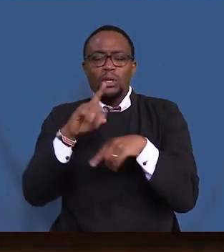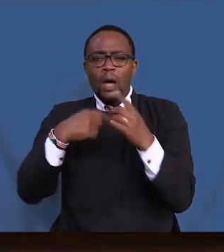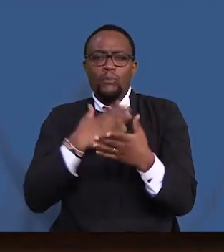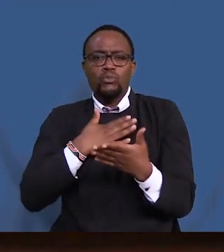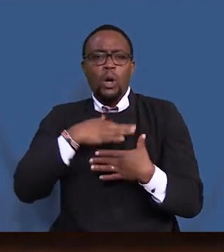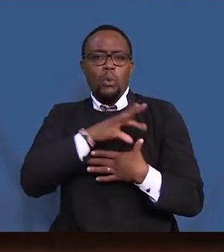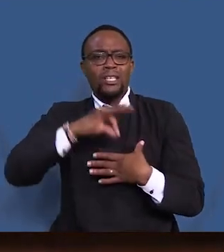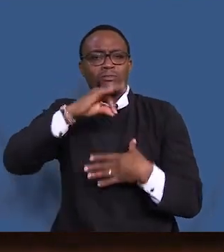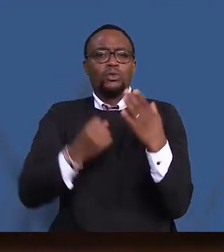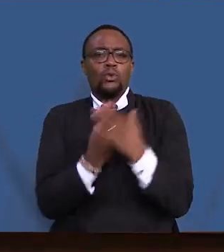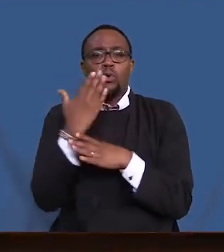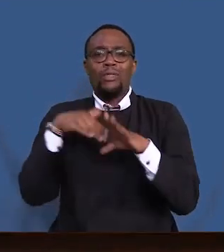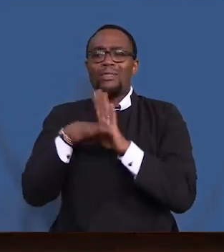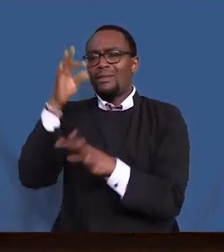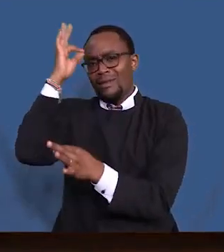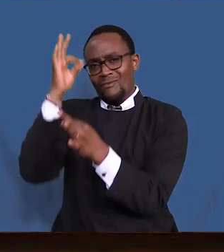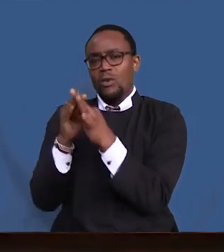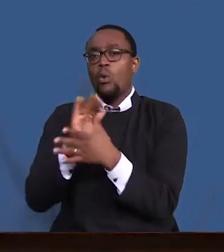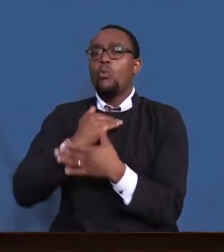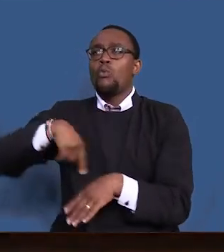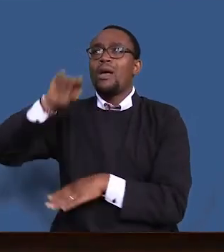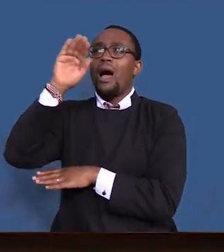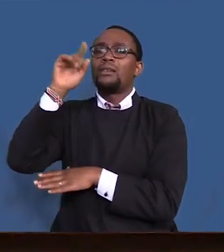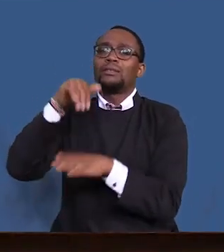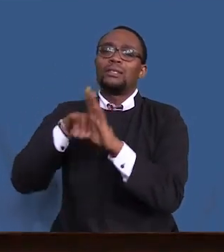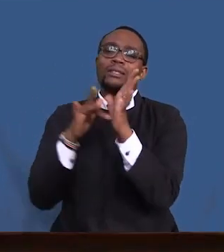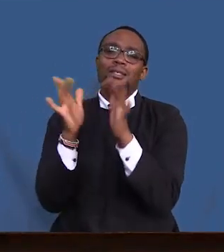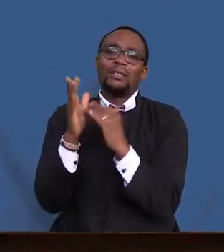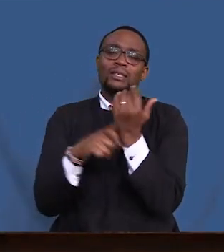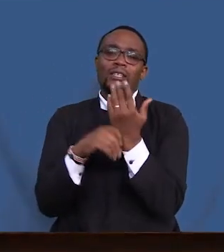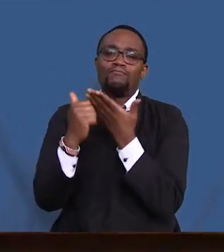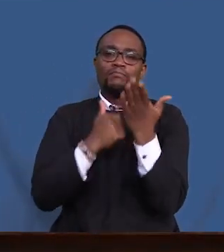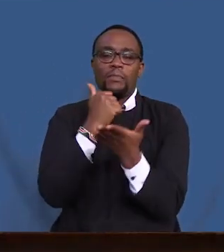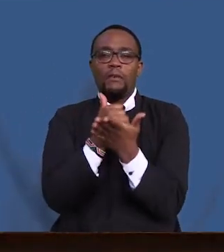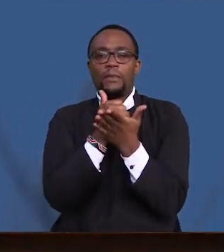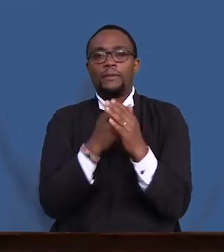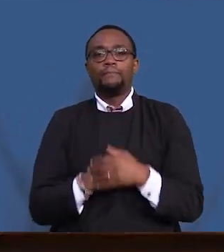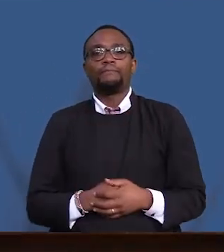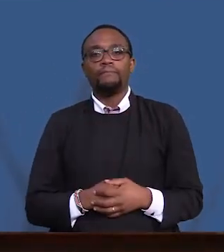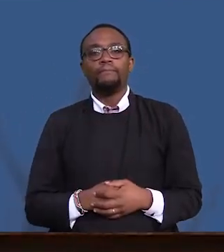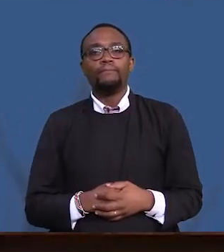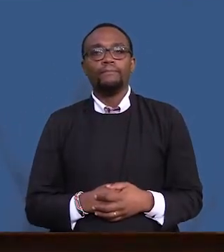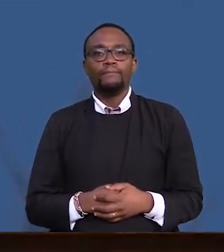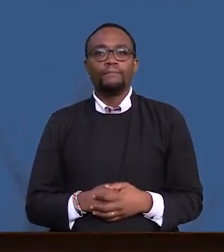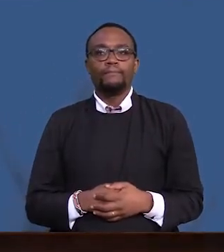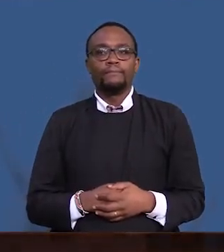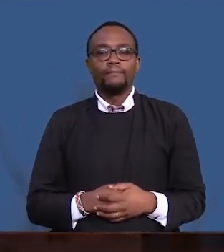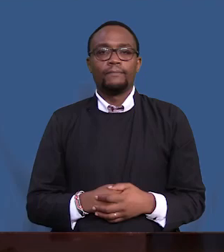spiritual growth in faith. This we humbly ask in Jesus' name. Amen.